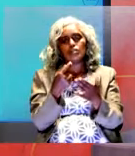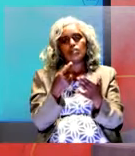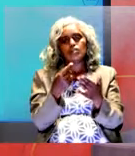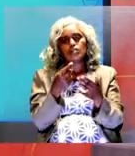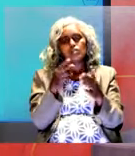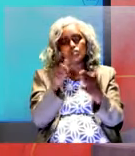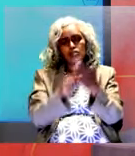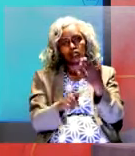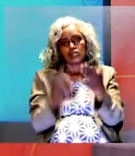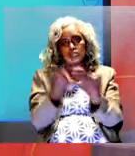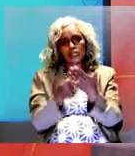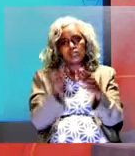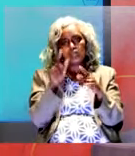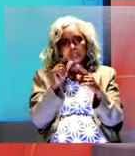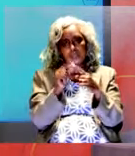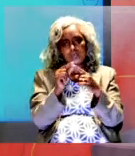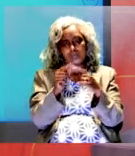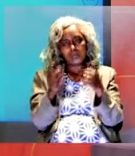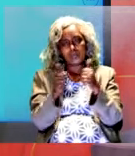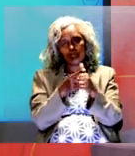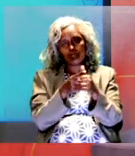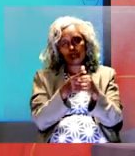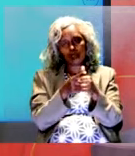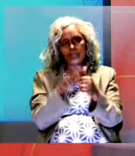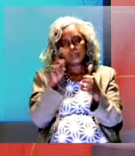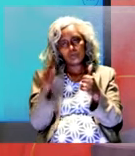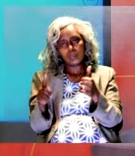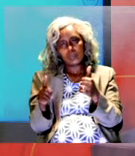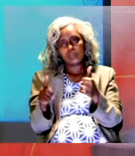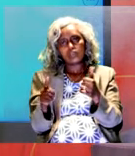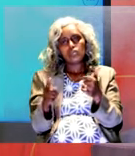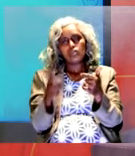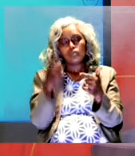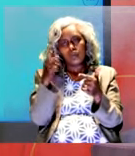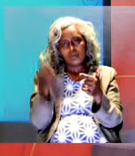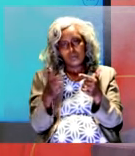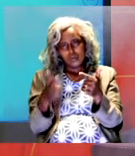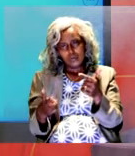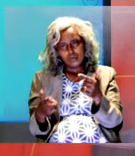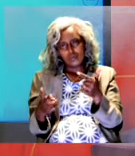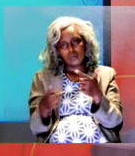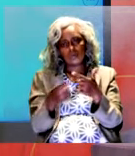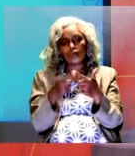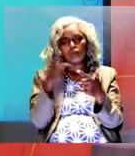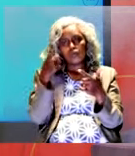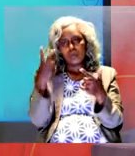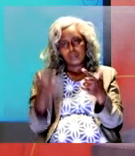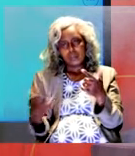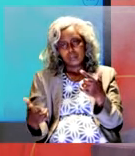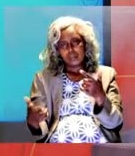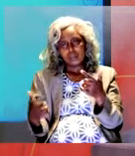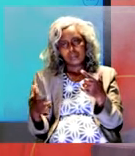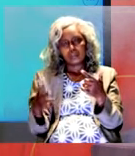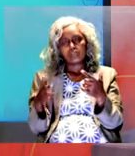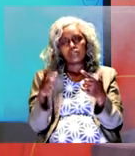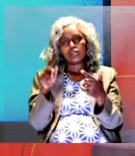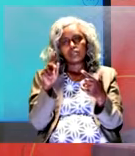list terms of this sequence, the first one is 1, 1 over 2, 1 over 3.